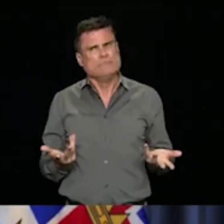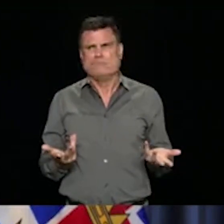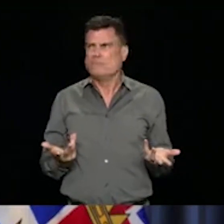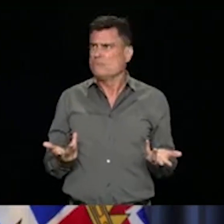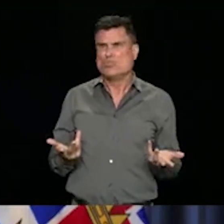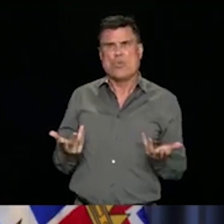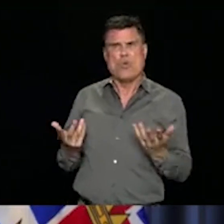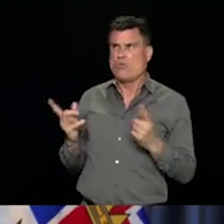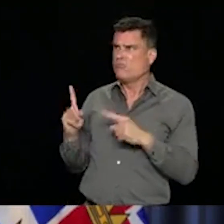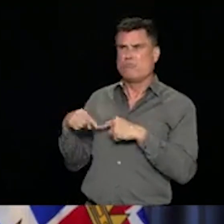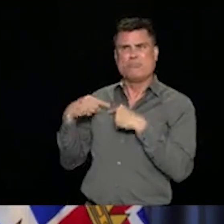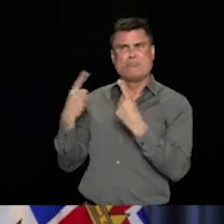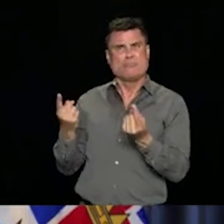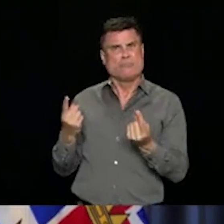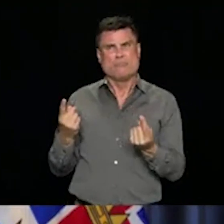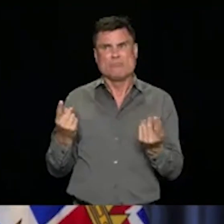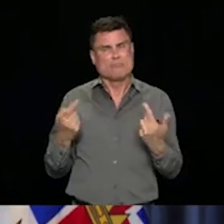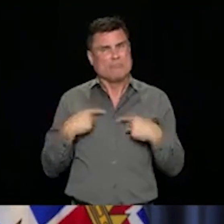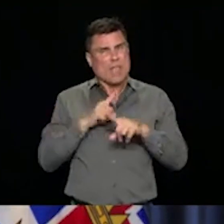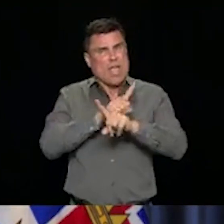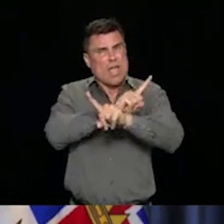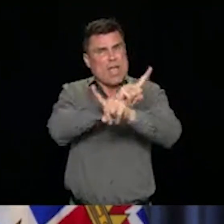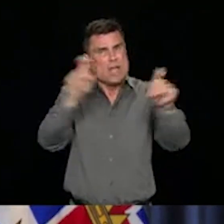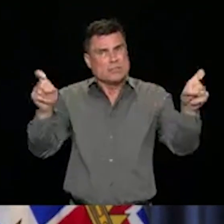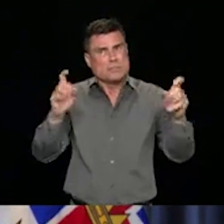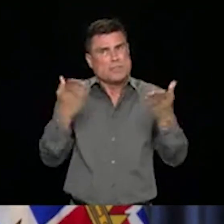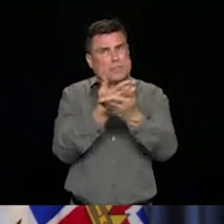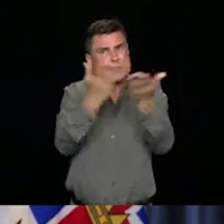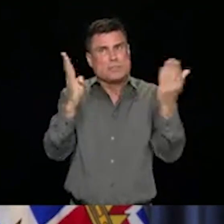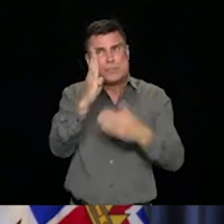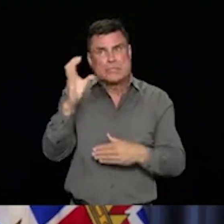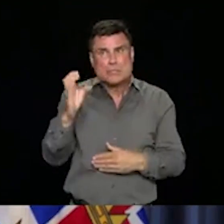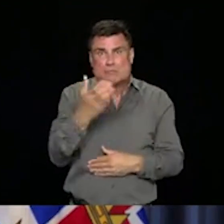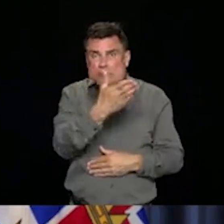cause. They contributed, and I'm so proud of them, and